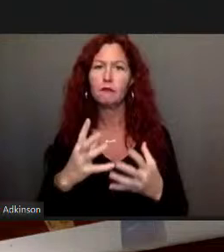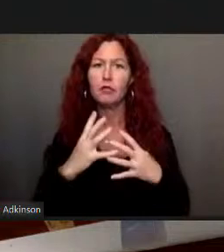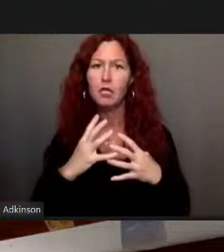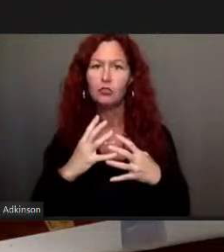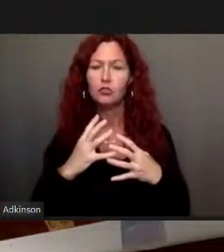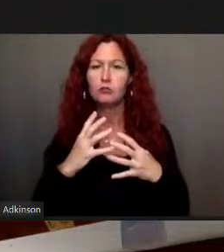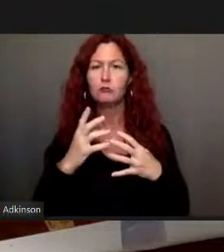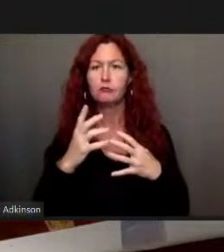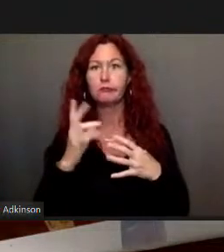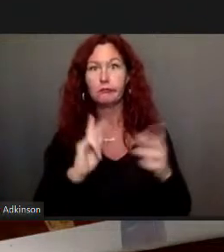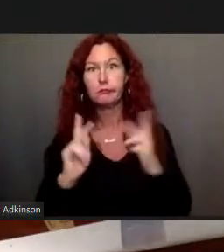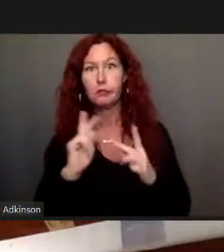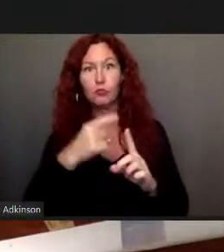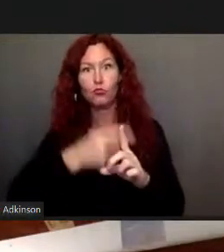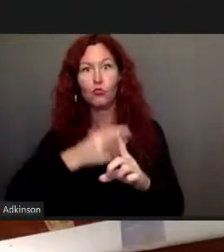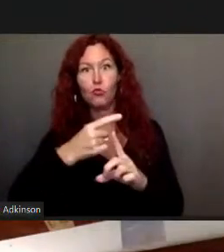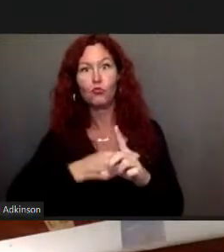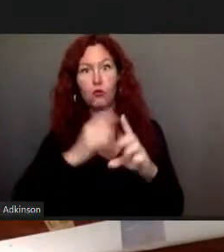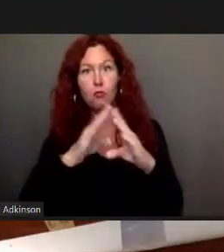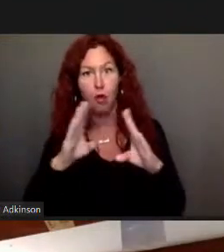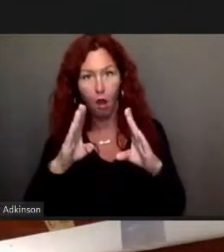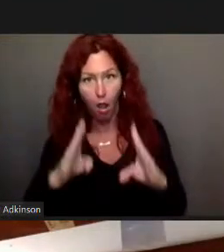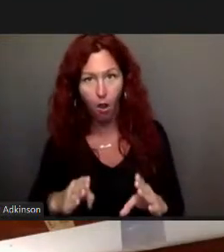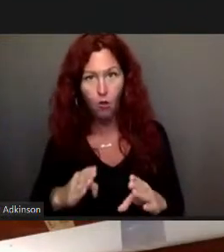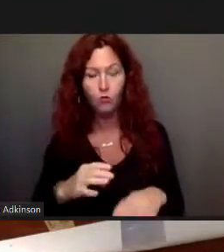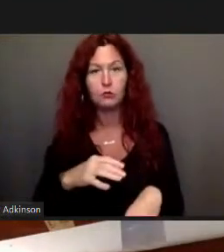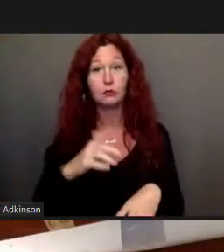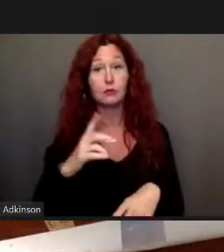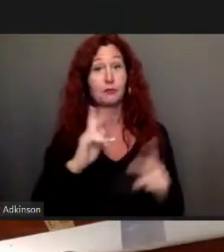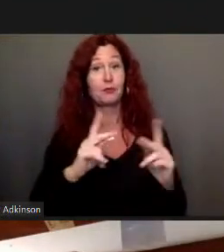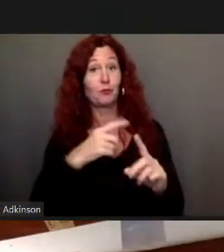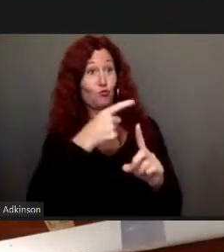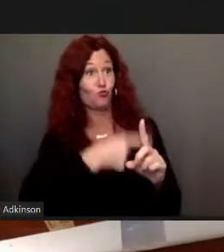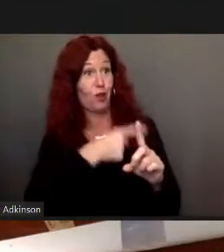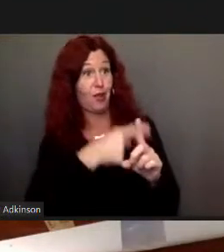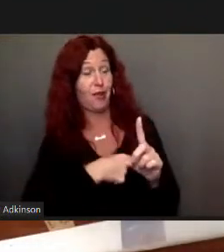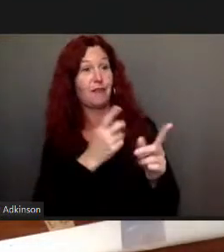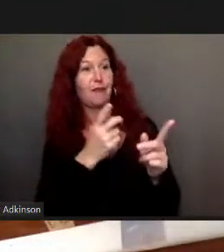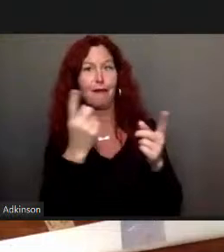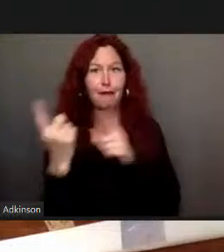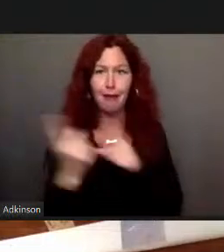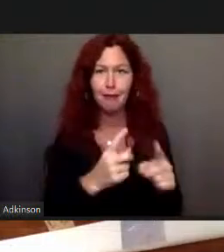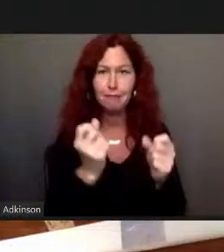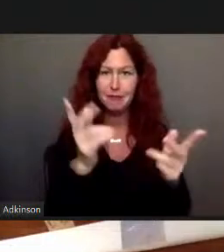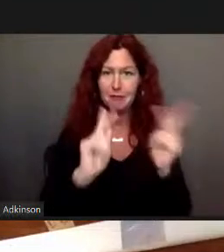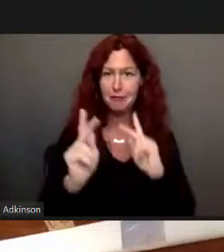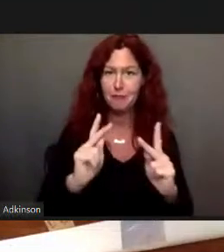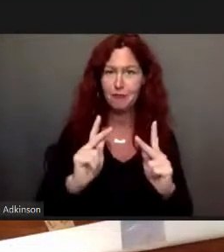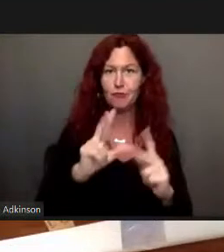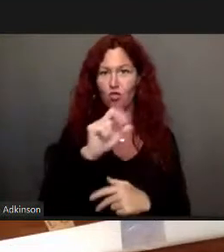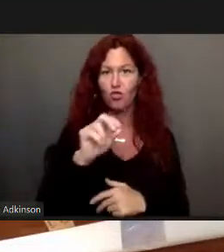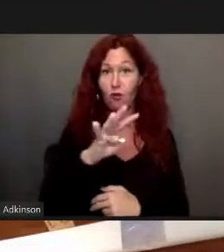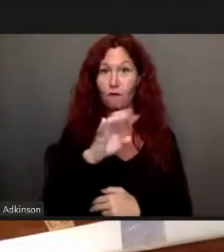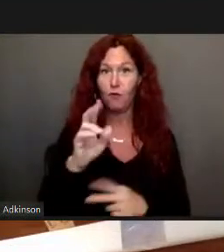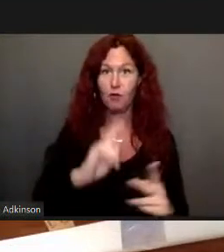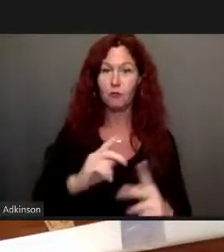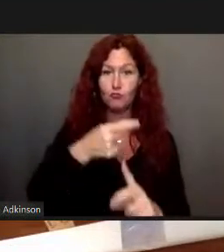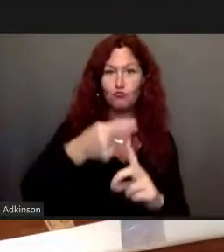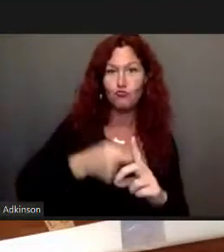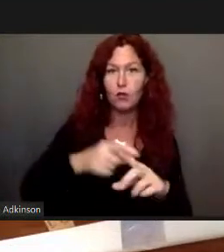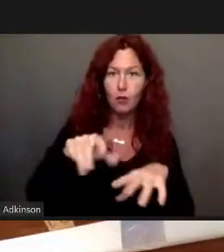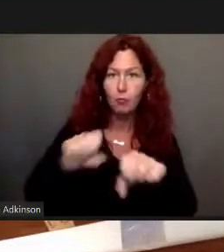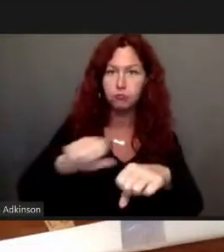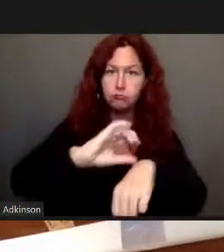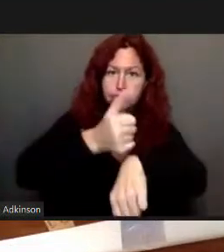homes. Has any enforcement started on that? Can you tell us any more, expand on any, since you spoke about it last week? It started,